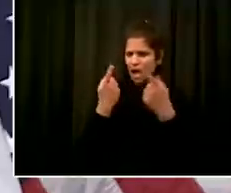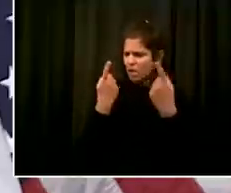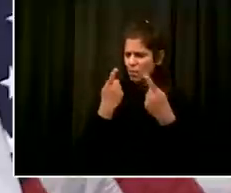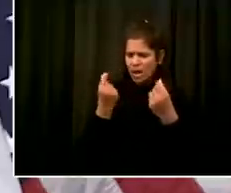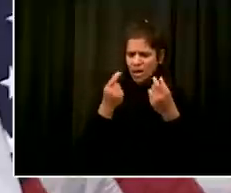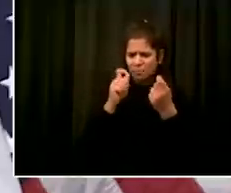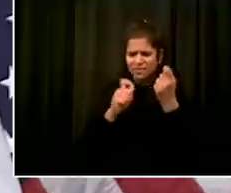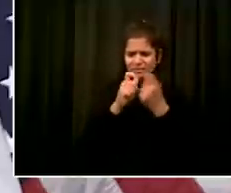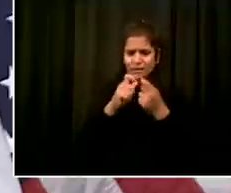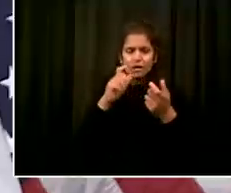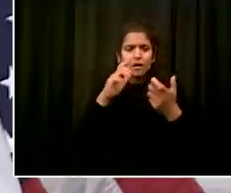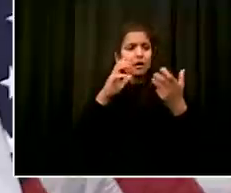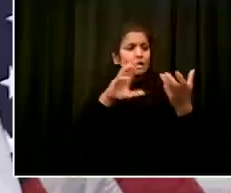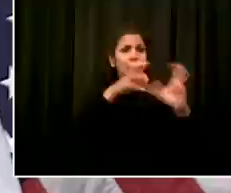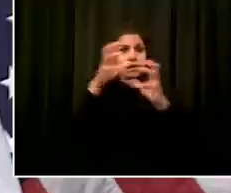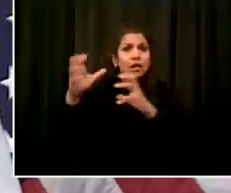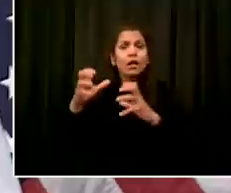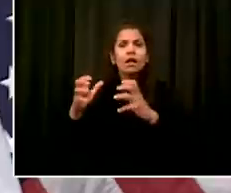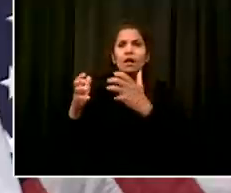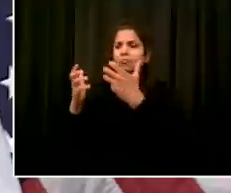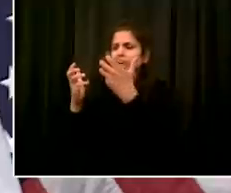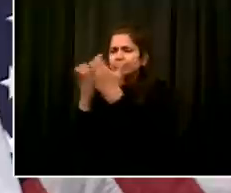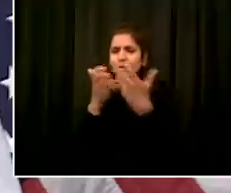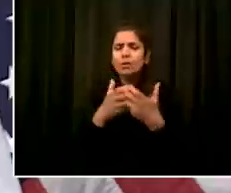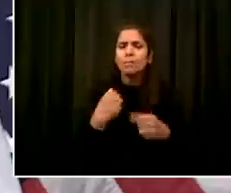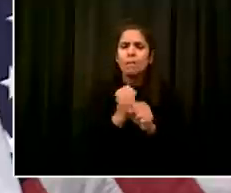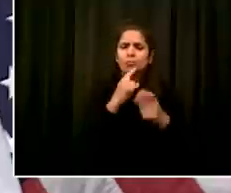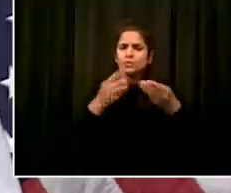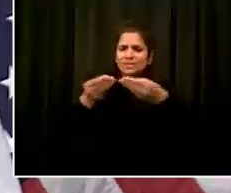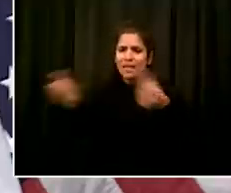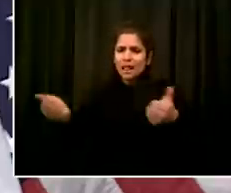and also the governor's management of the protests.